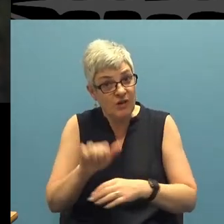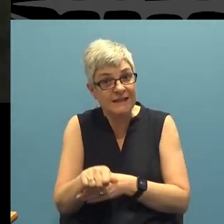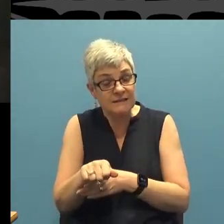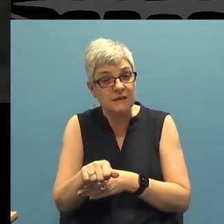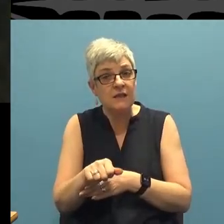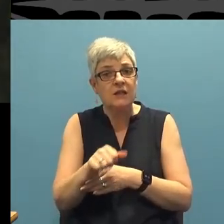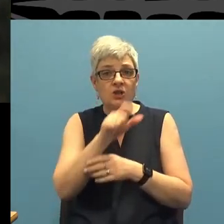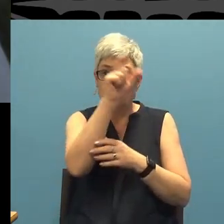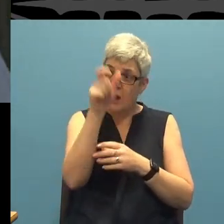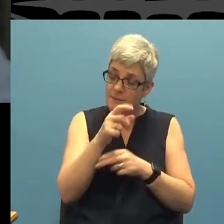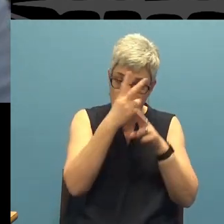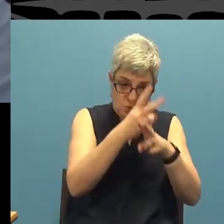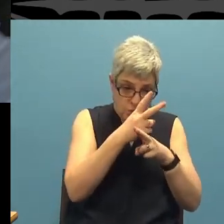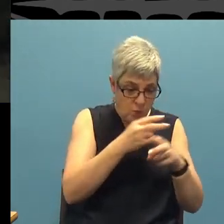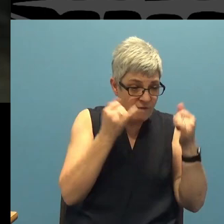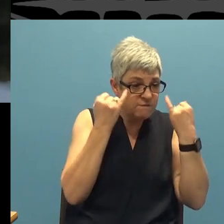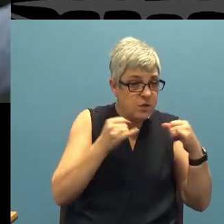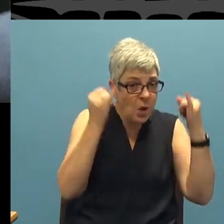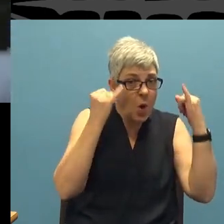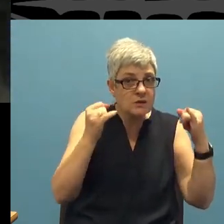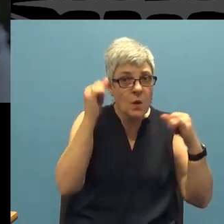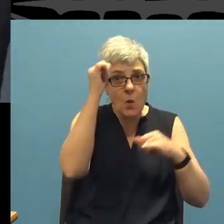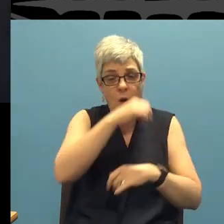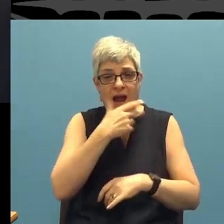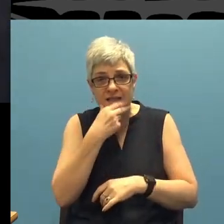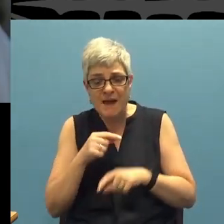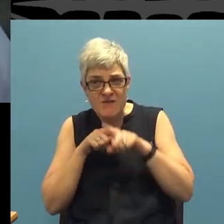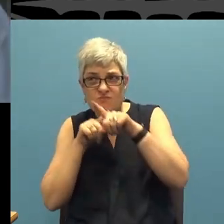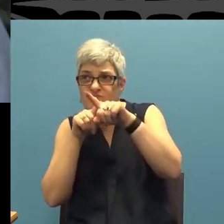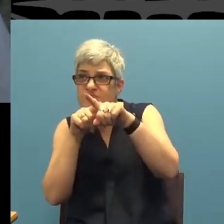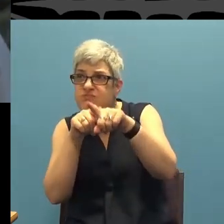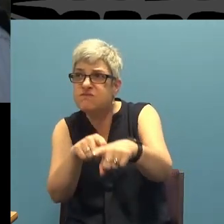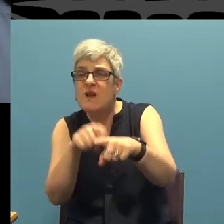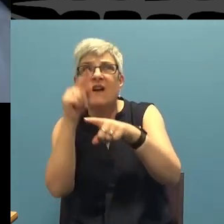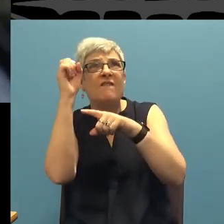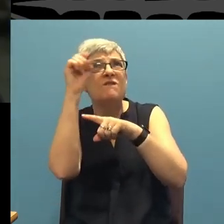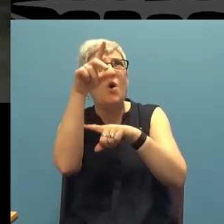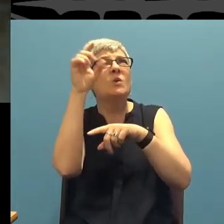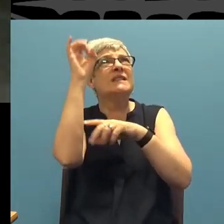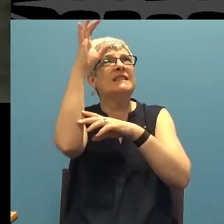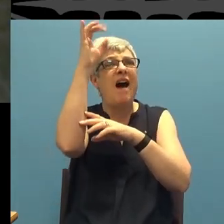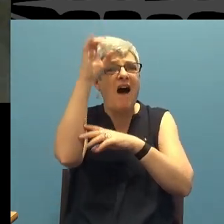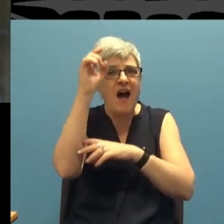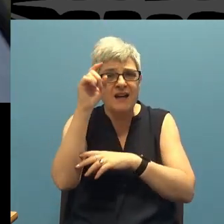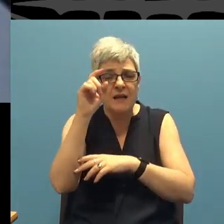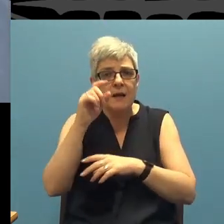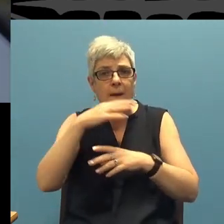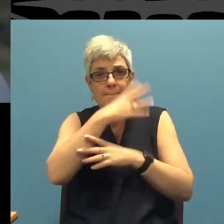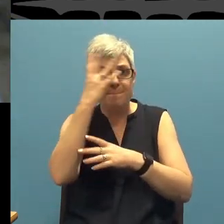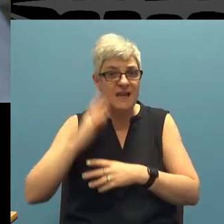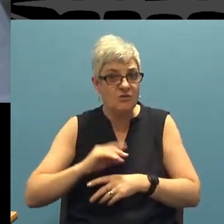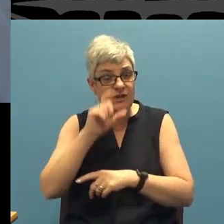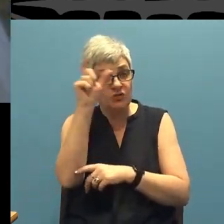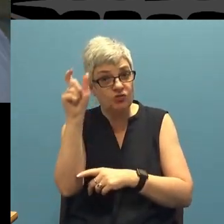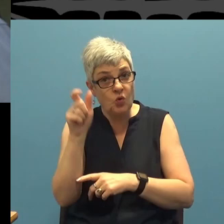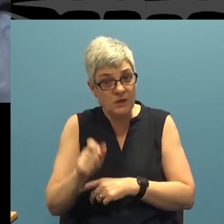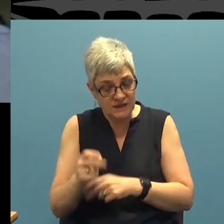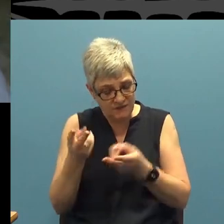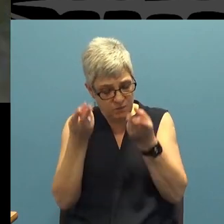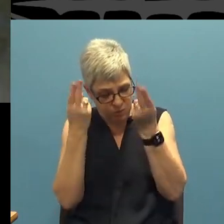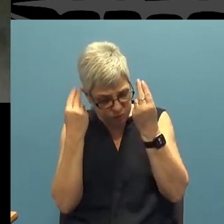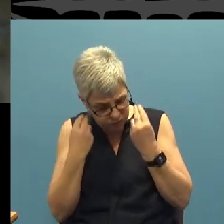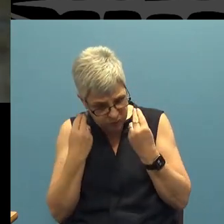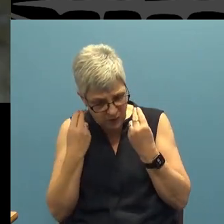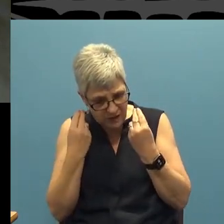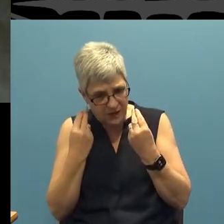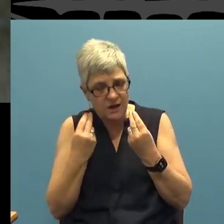watching their flocks by night, wise men trekking whilst tracking a sat-nav starlight, with Mary and Joseph humbled by the